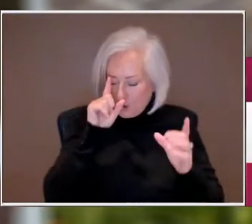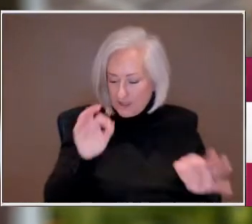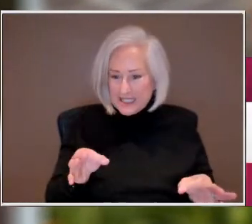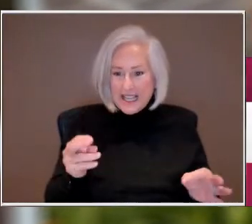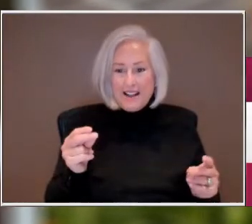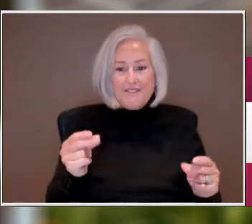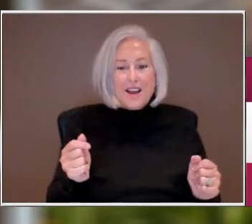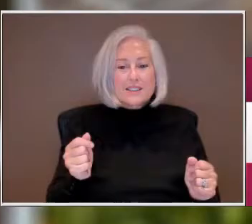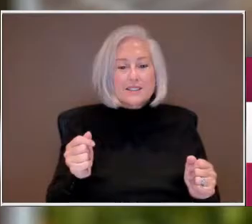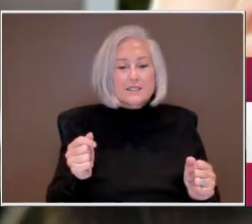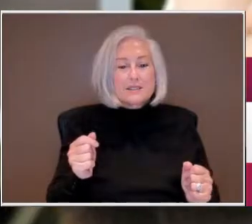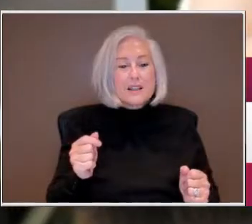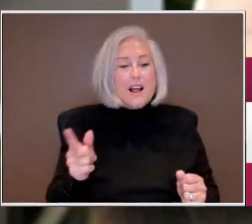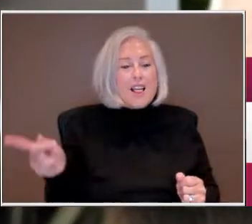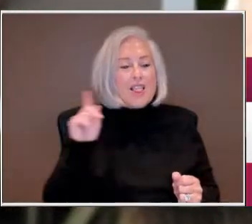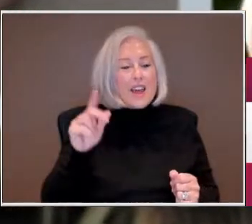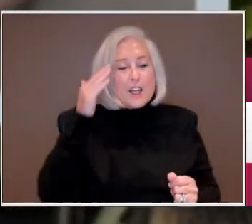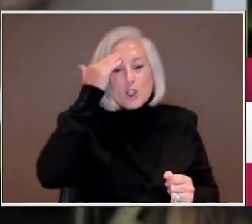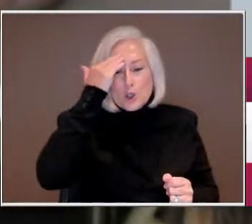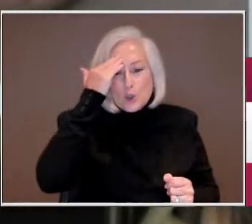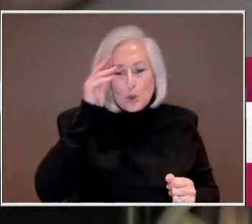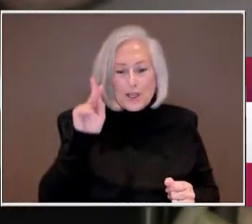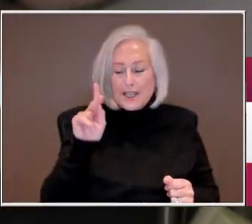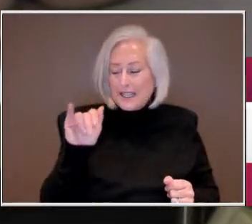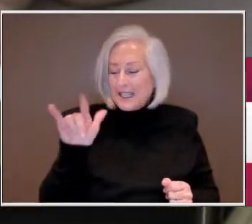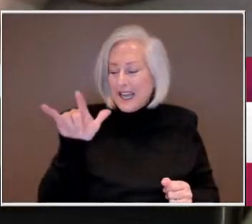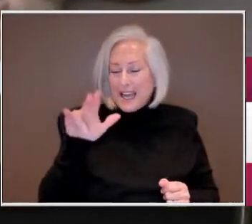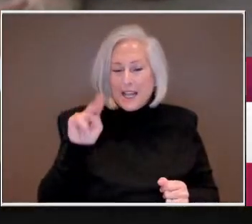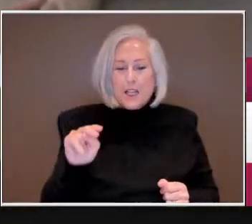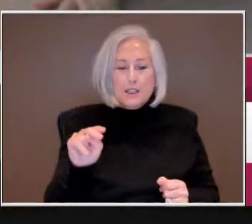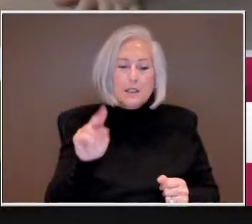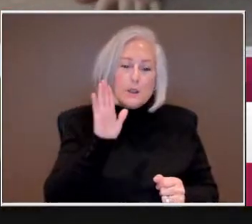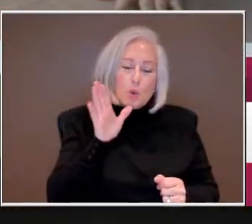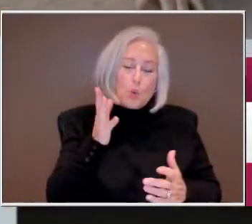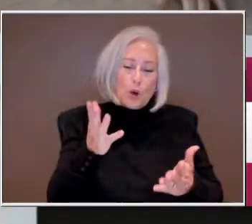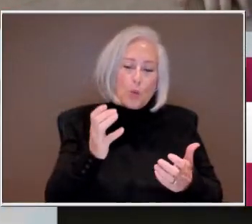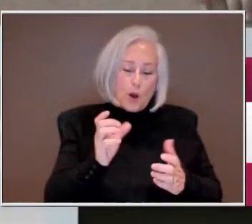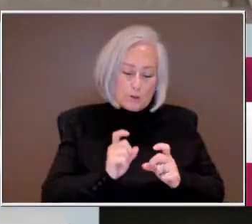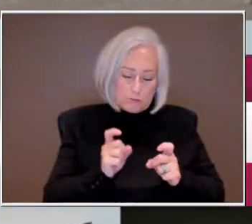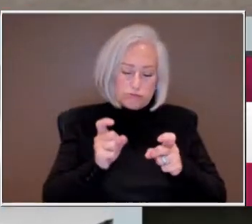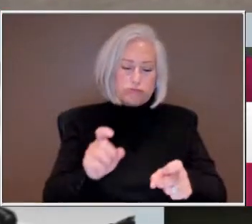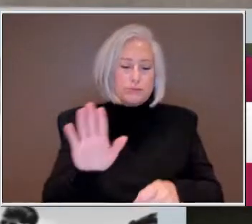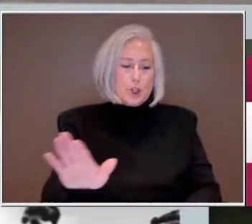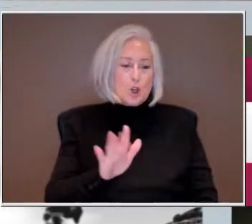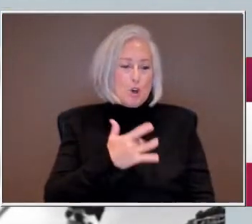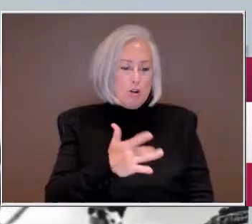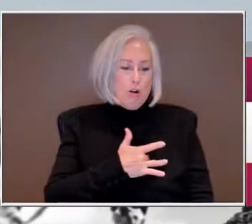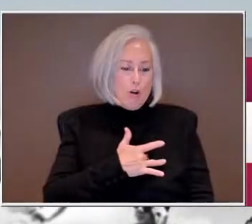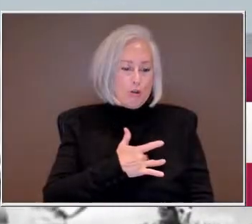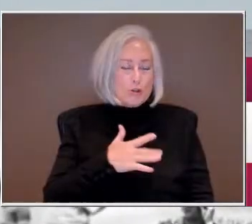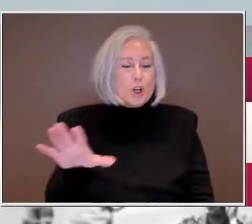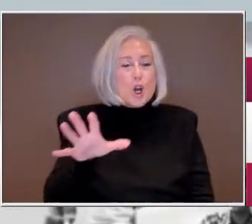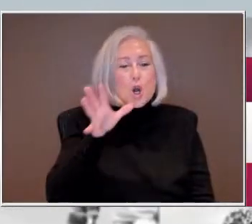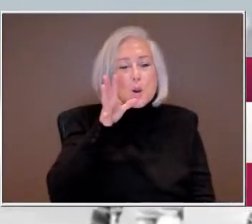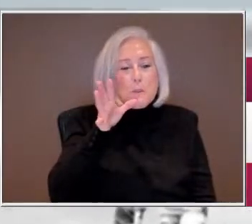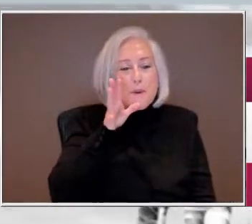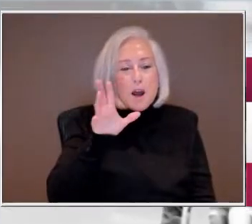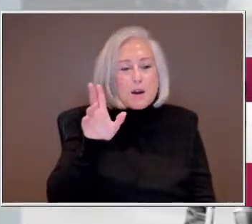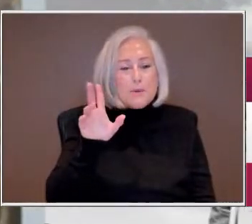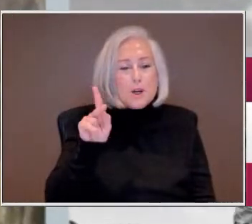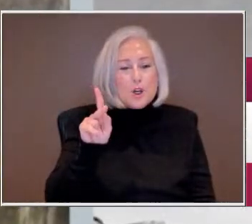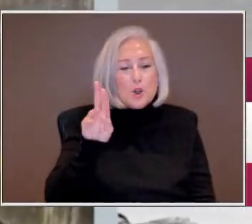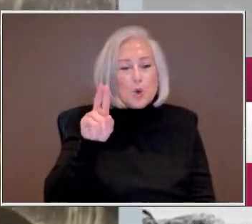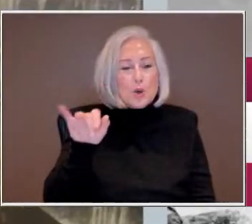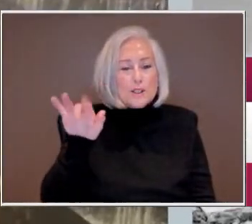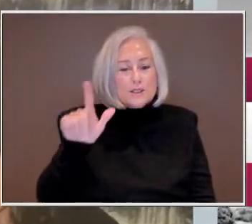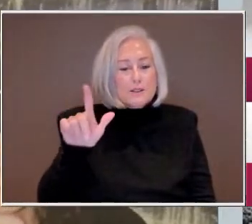doubt Kaylin would have absolutely wanted to donate her heart. Her mom, Crystal, wrote us a beautiful letter about Kaylin. In it,